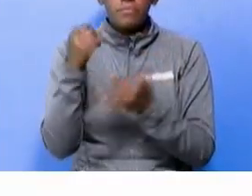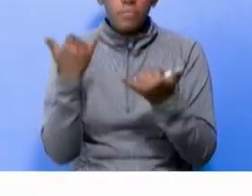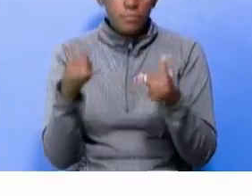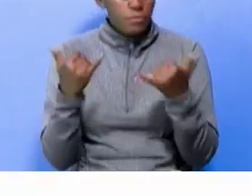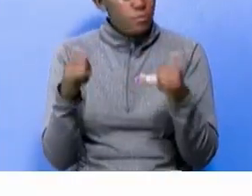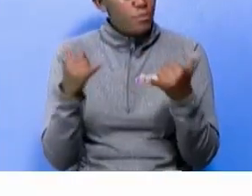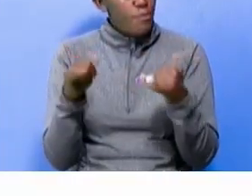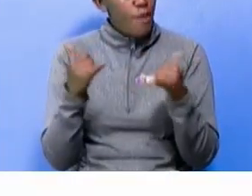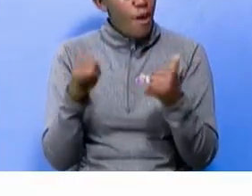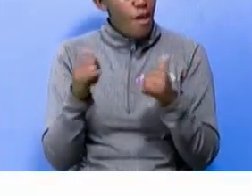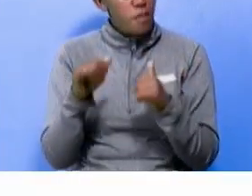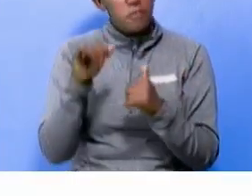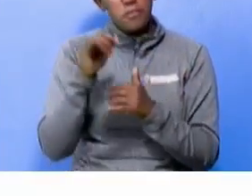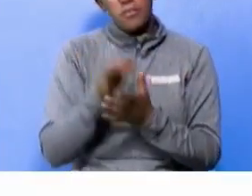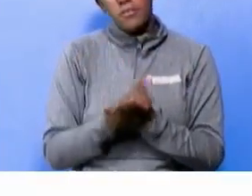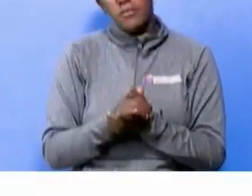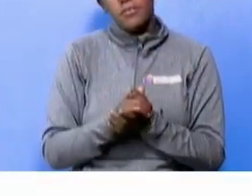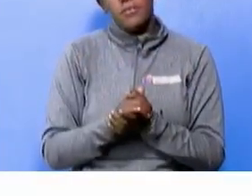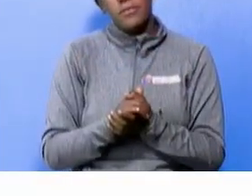Played.